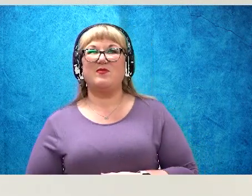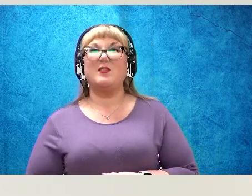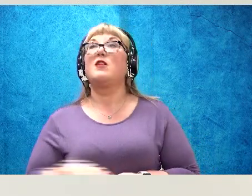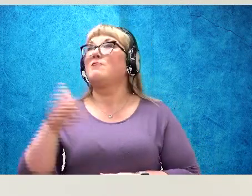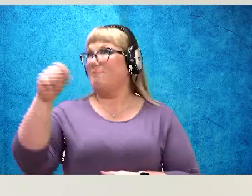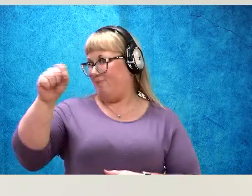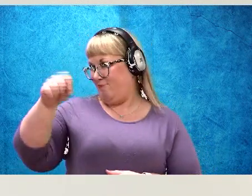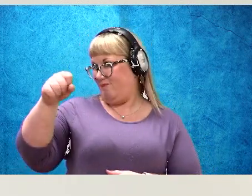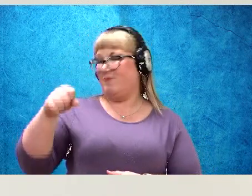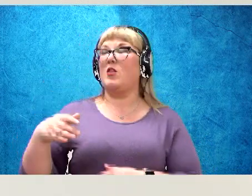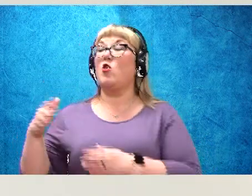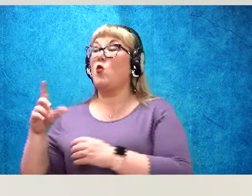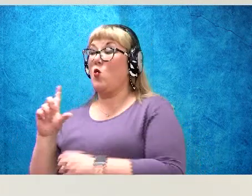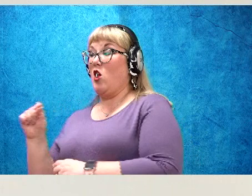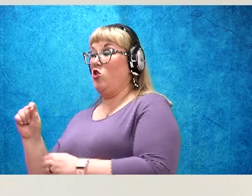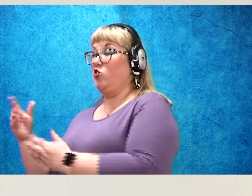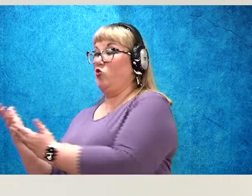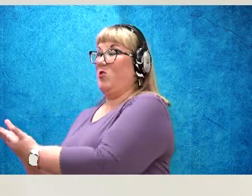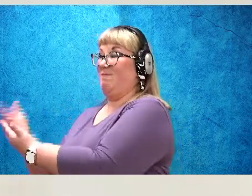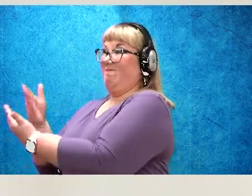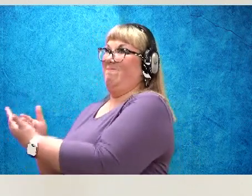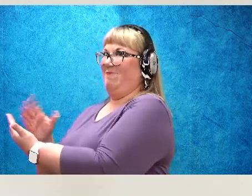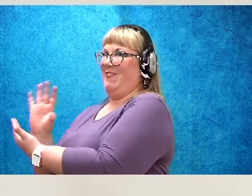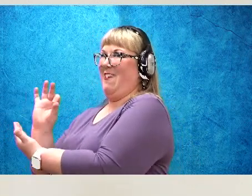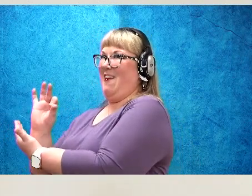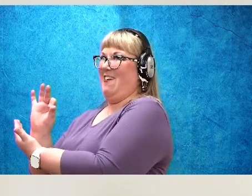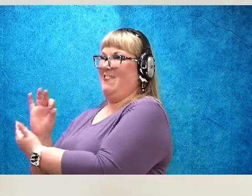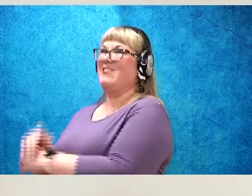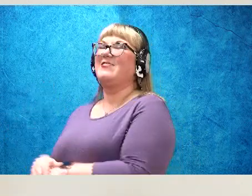Yes, number 19 is going to go right before number 20